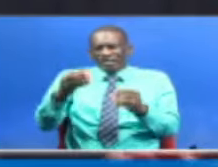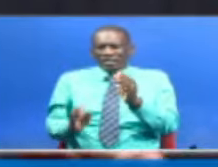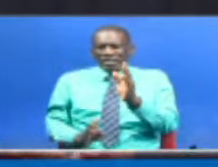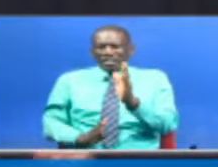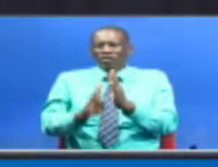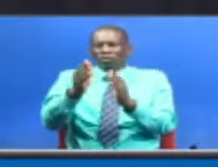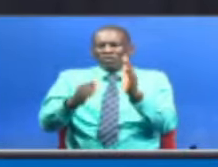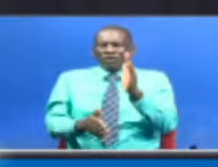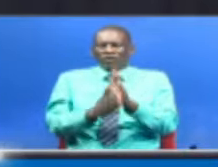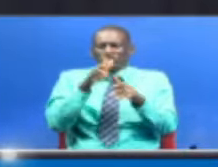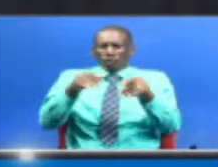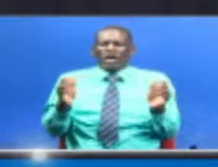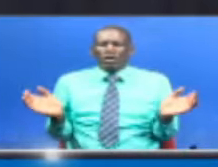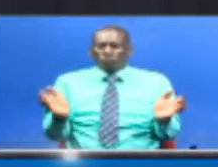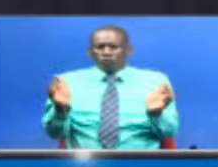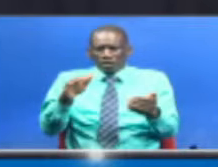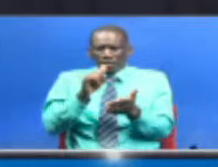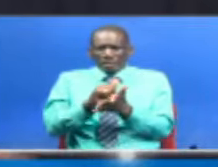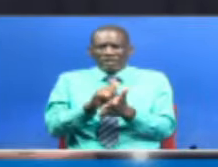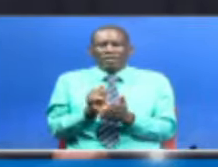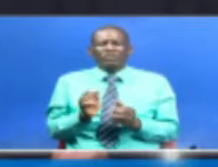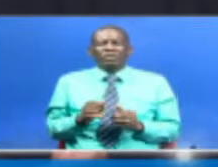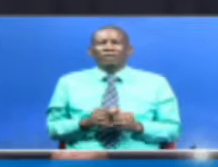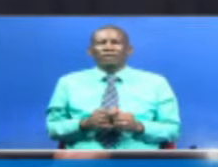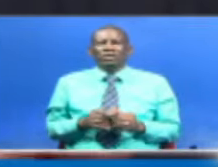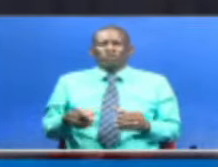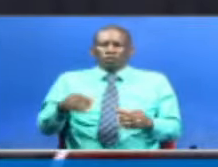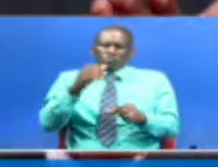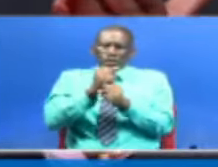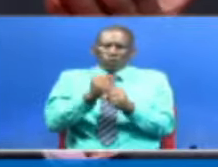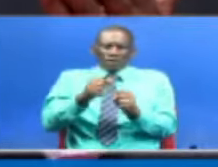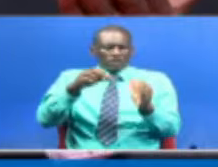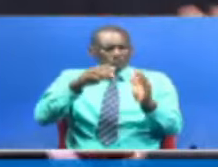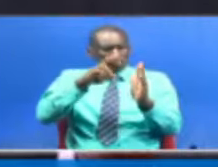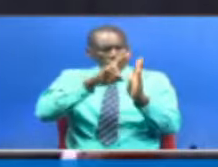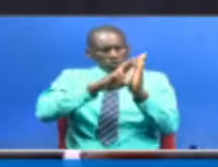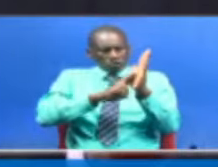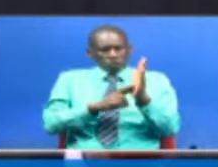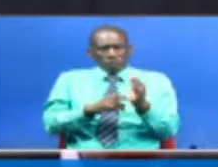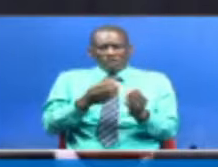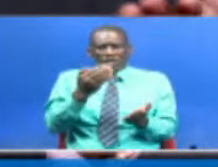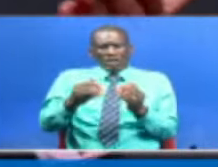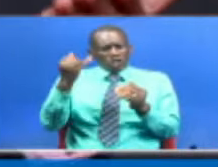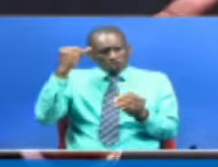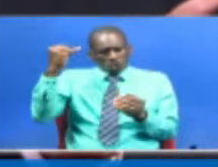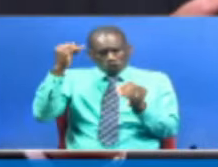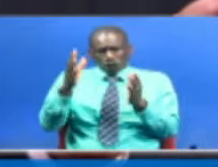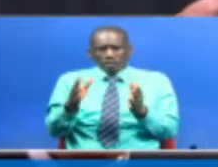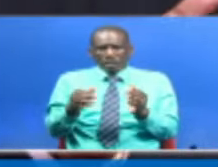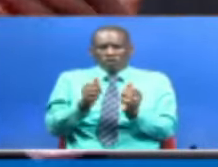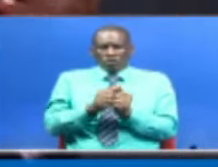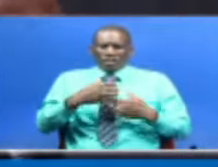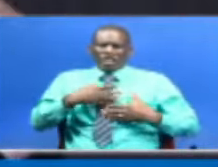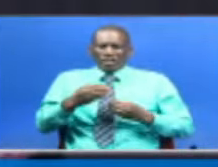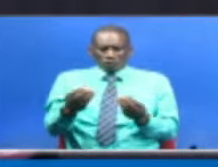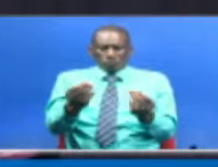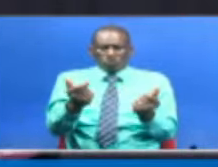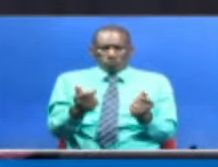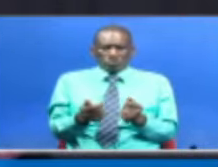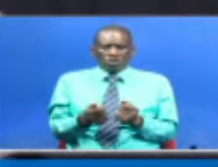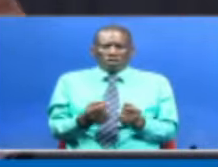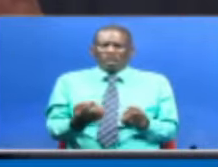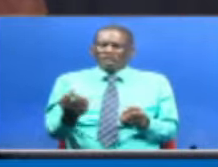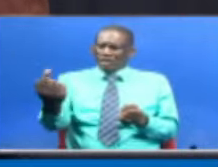and I want to encourage that. We'll work on our regulations. Any innovator with some interesting solutions, come forward